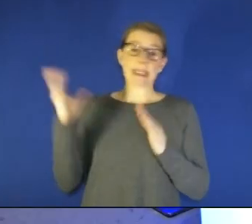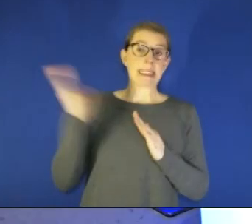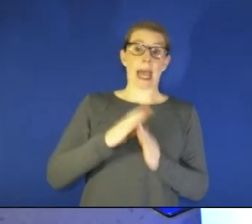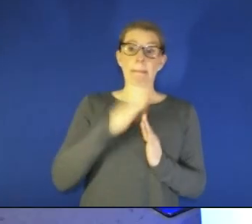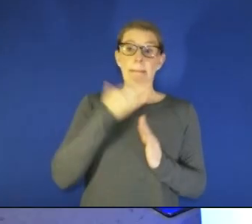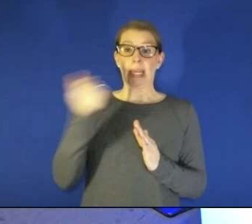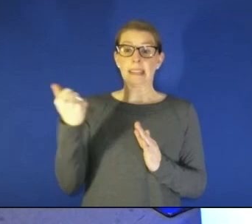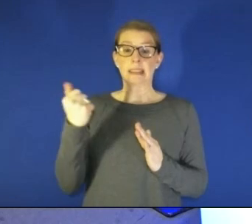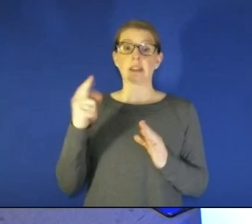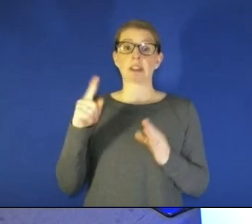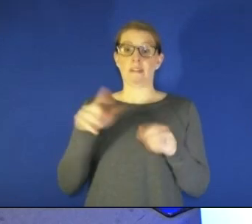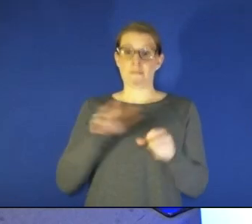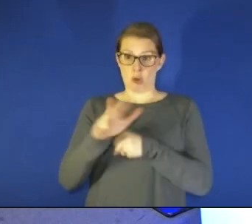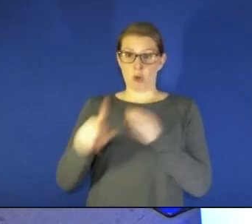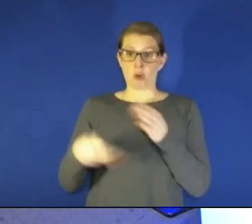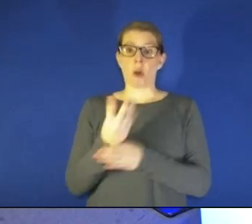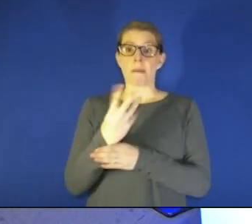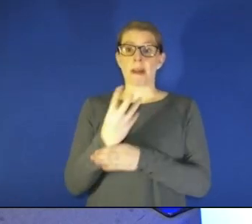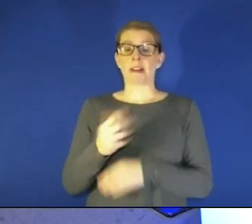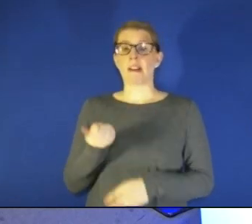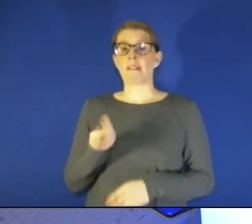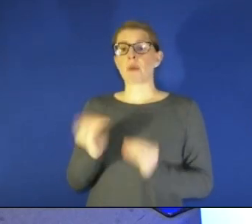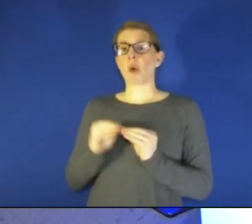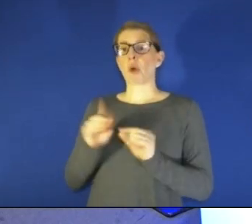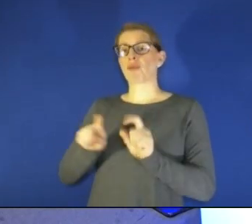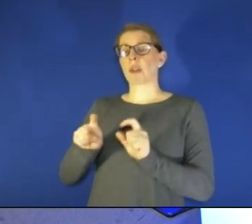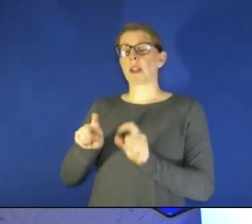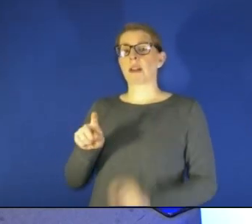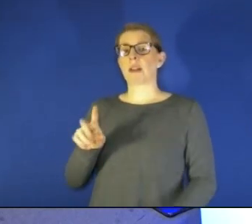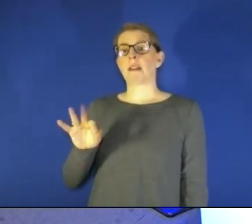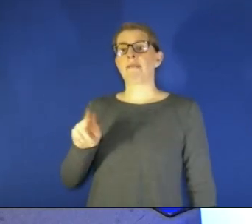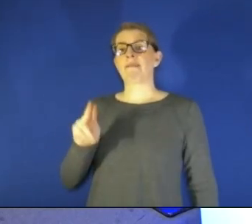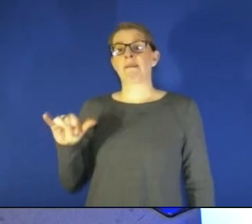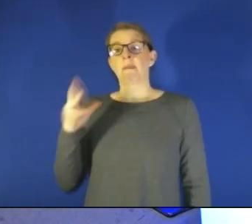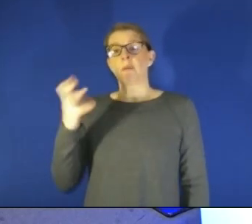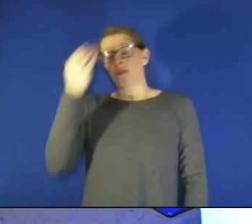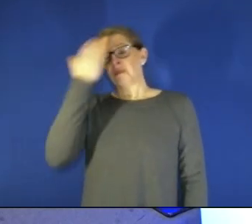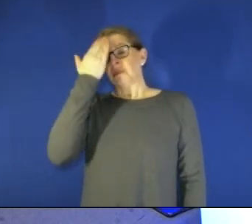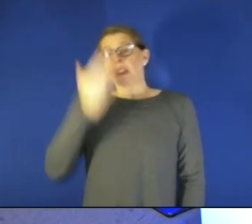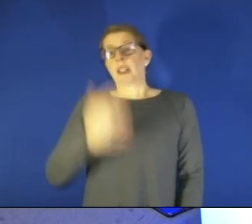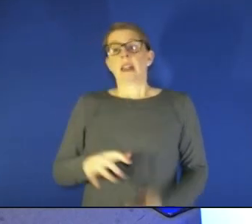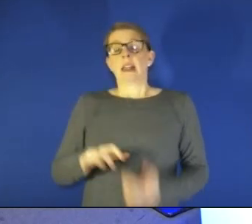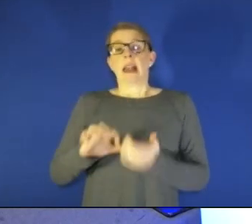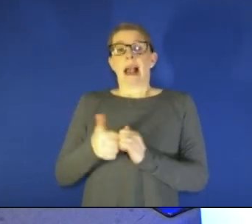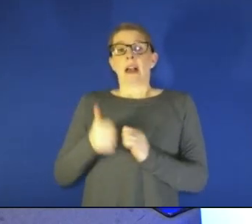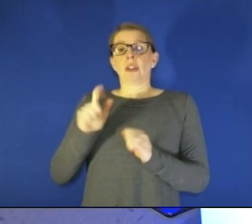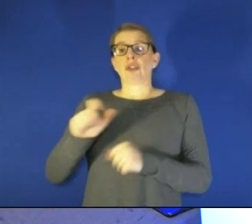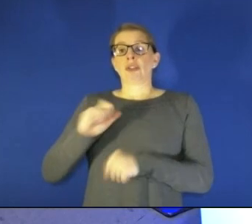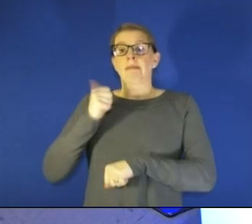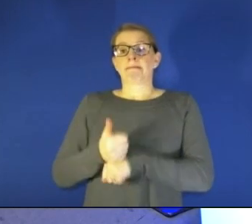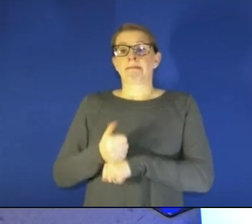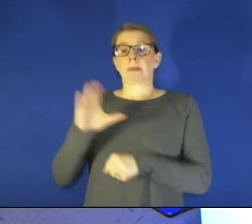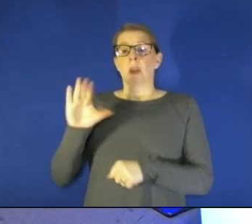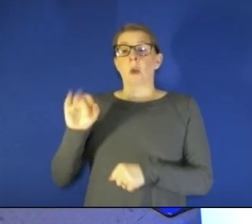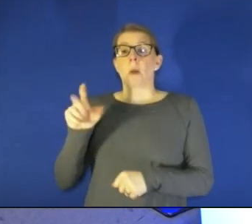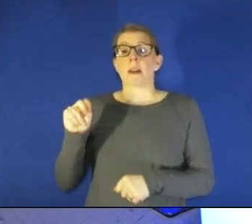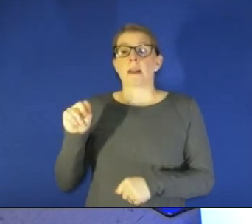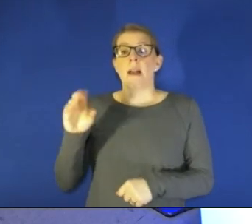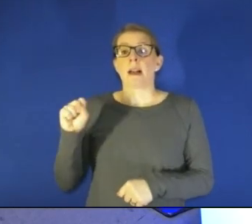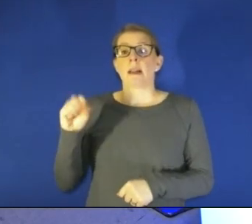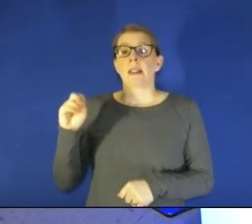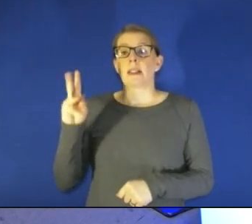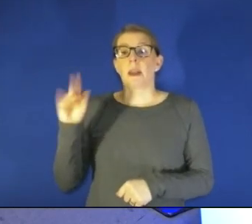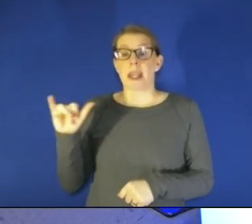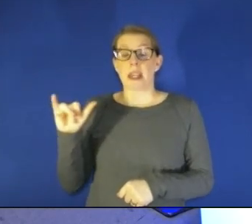Okay, I do want to sneak in a couple more questions. Fanny wants to know, how does she go about setting up a colonoscopy? Do you accept Medicare for